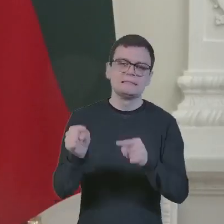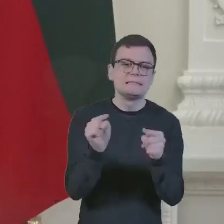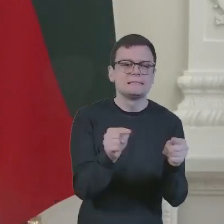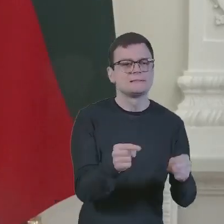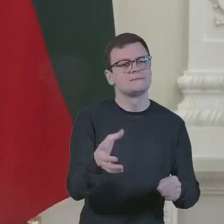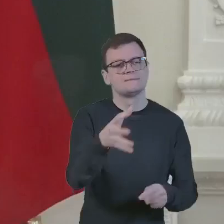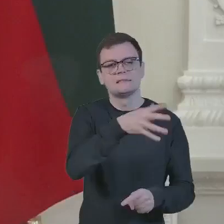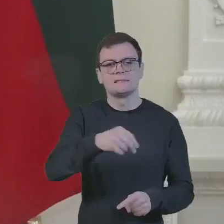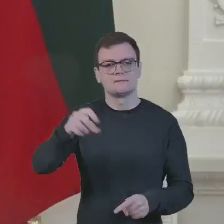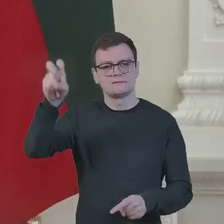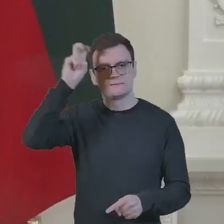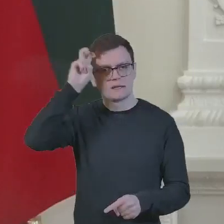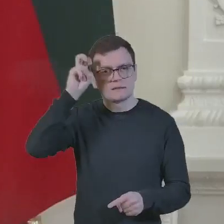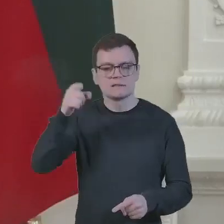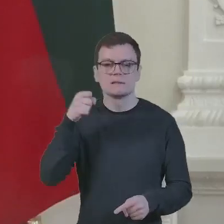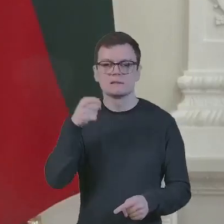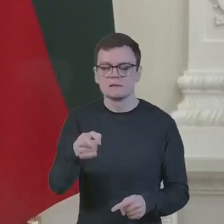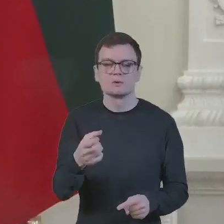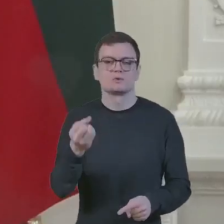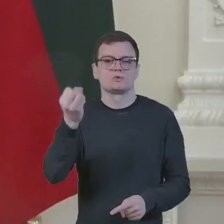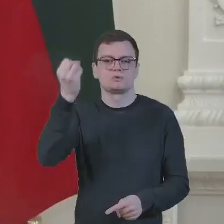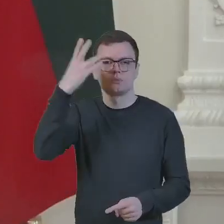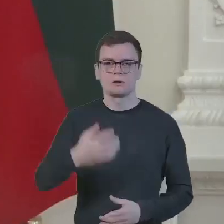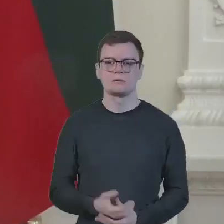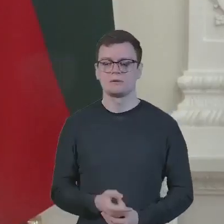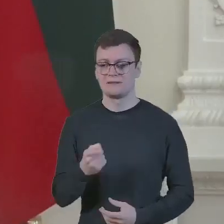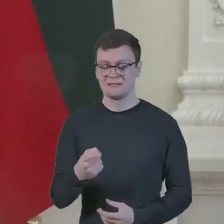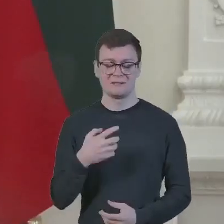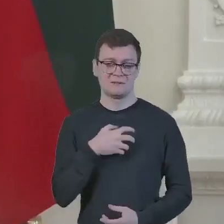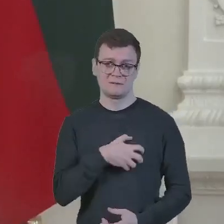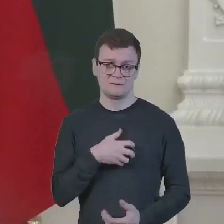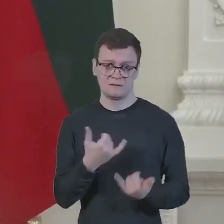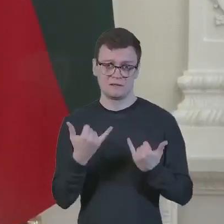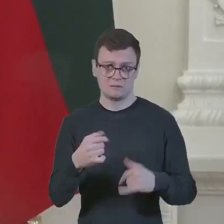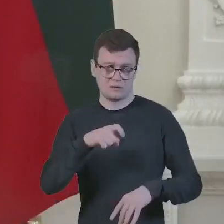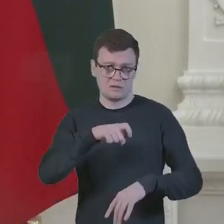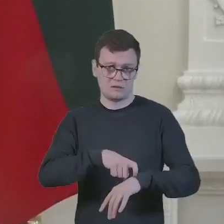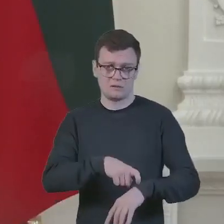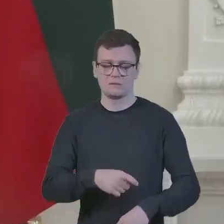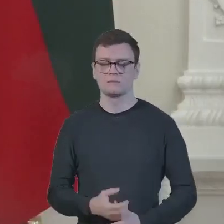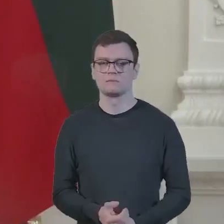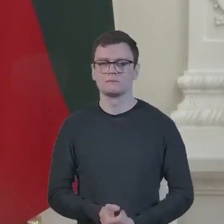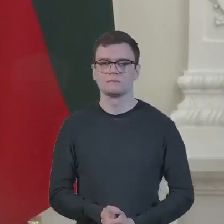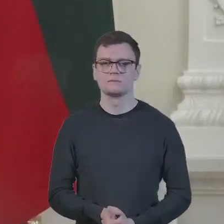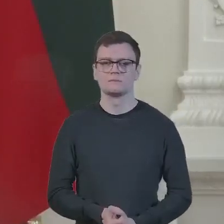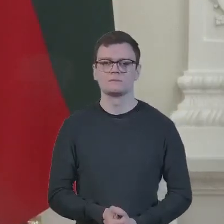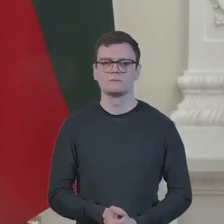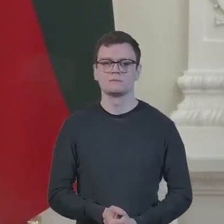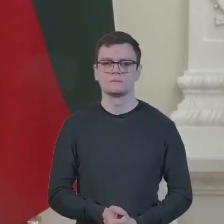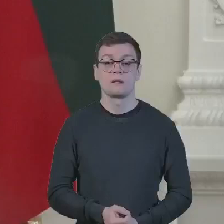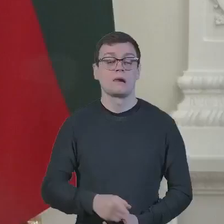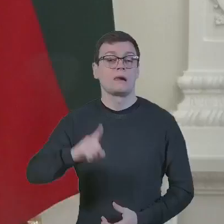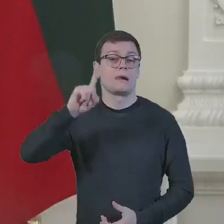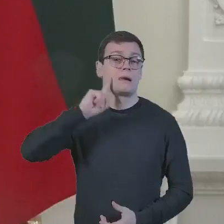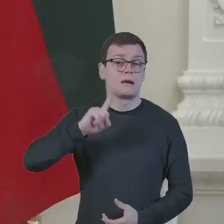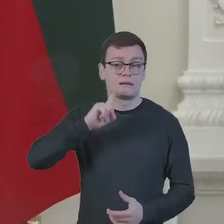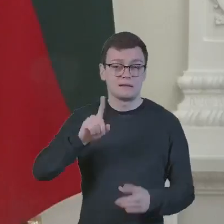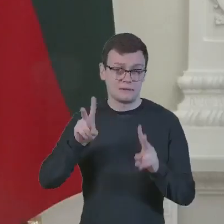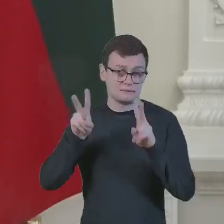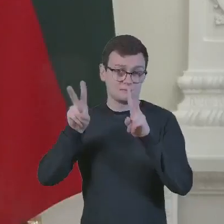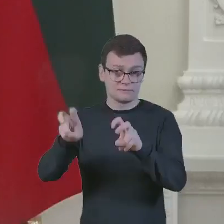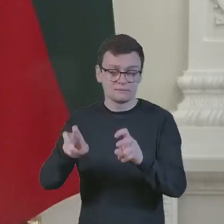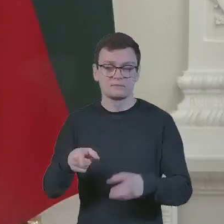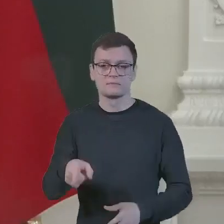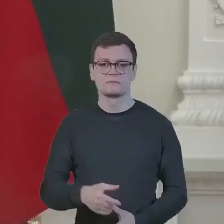to convince all EU member states to understand the importance of this moment. And I would like to emphasize it once